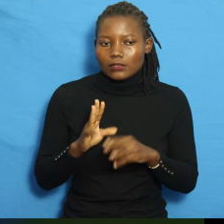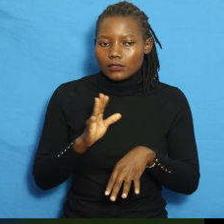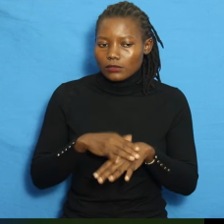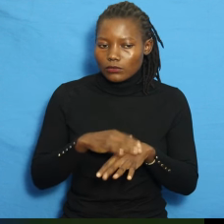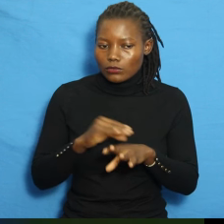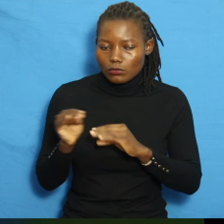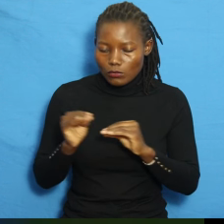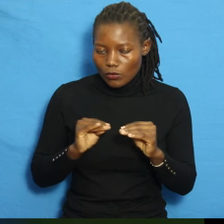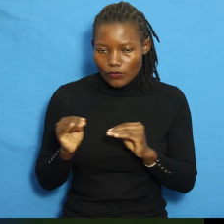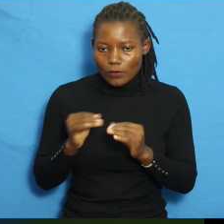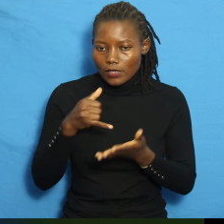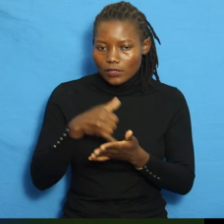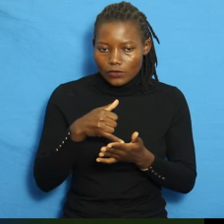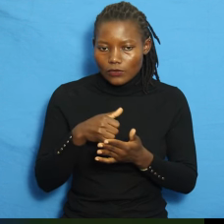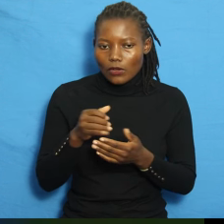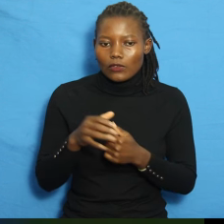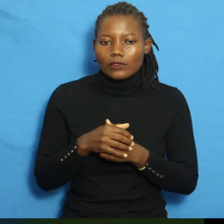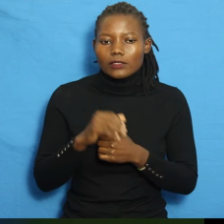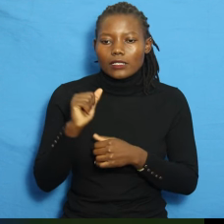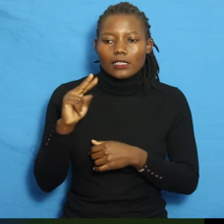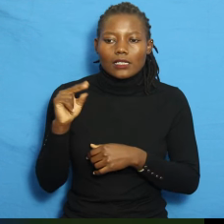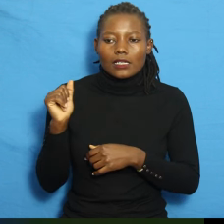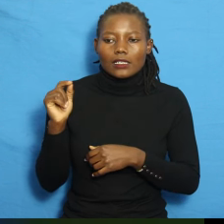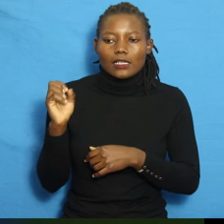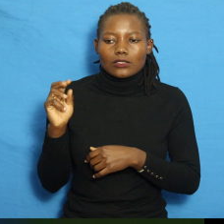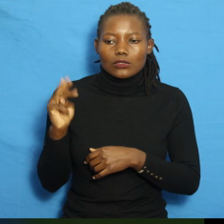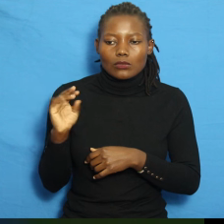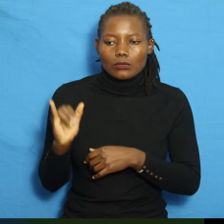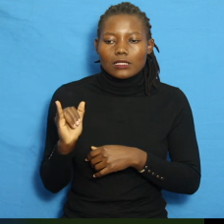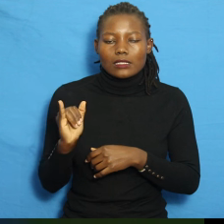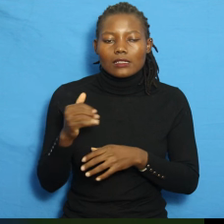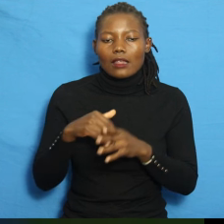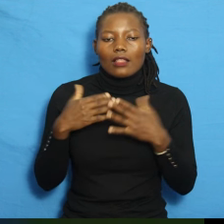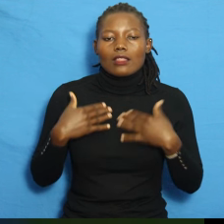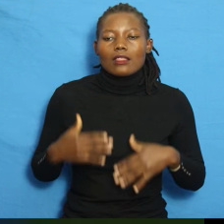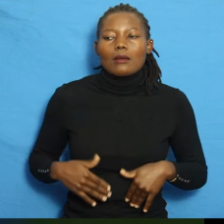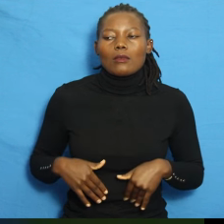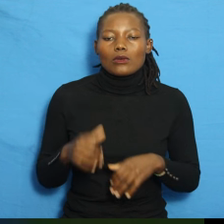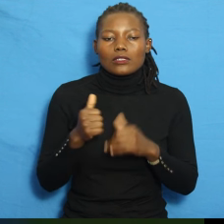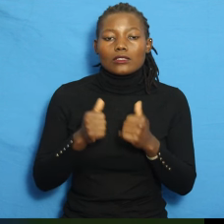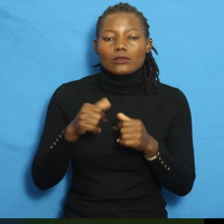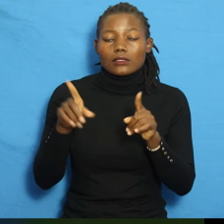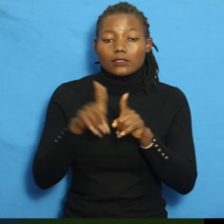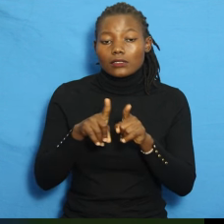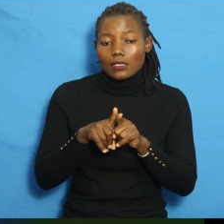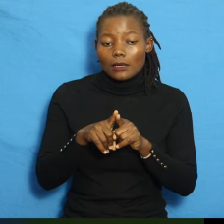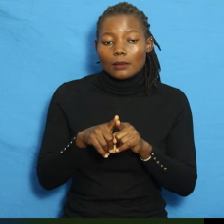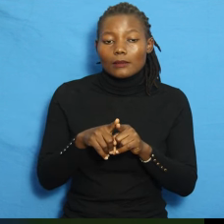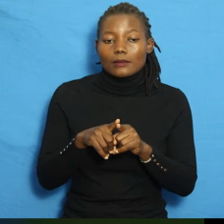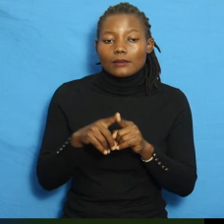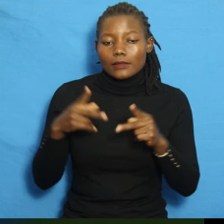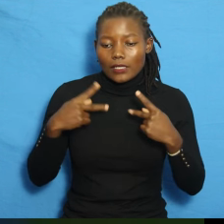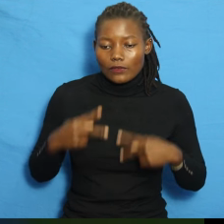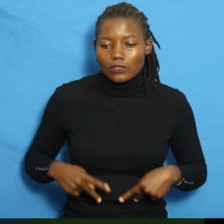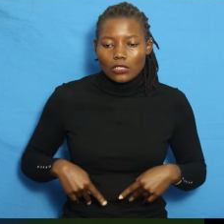now the anatomical factors that you have in the body, the neuromuscular skills that you have in the body, the